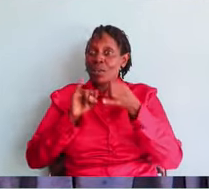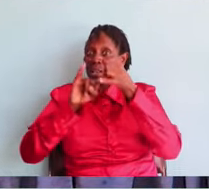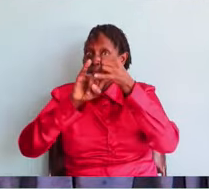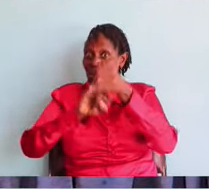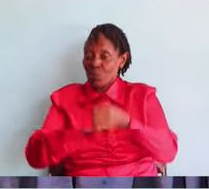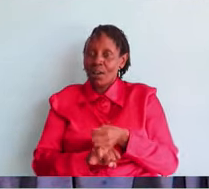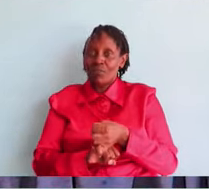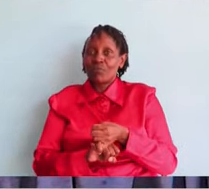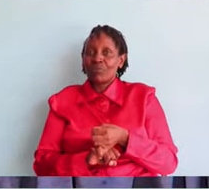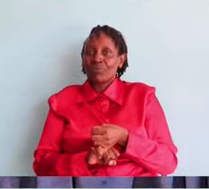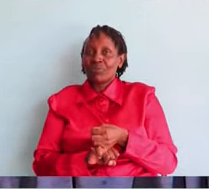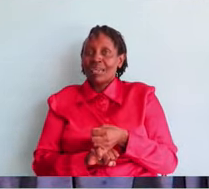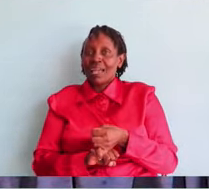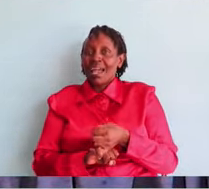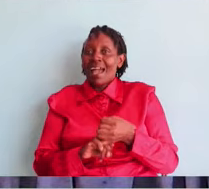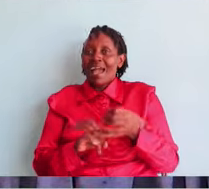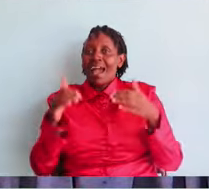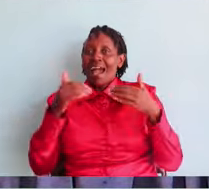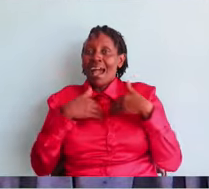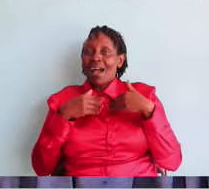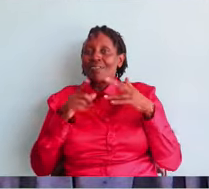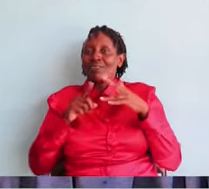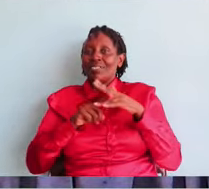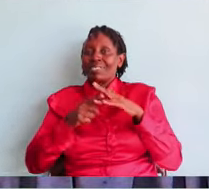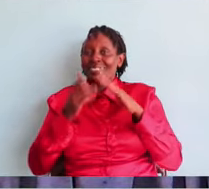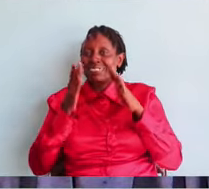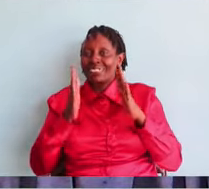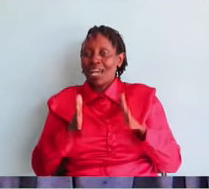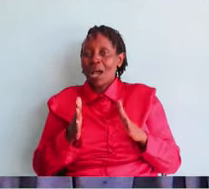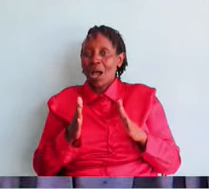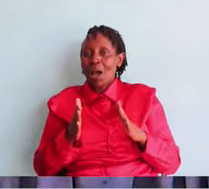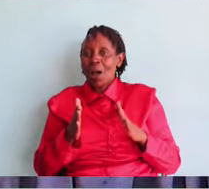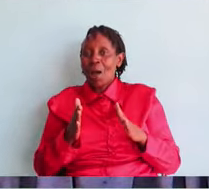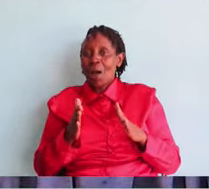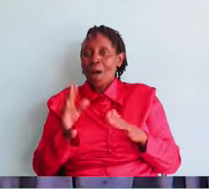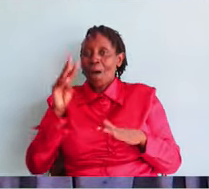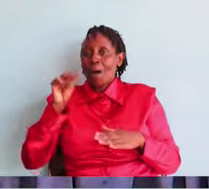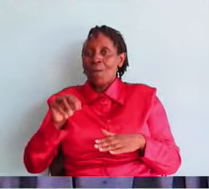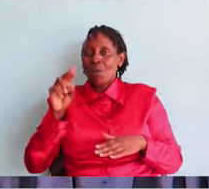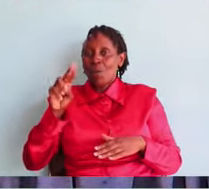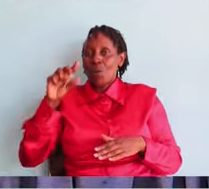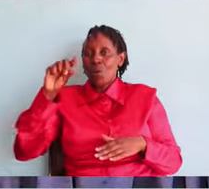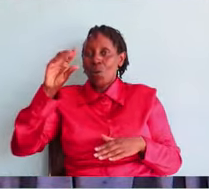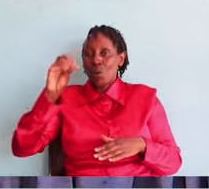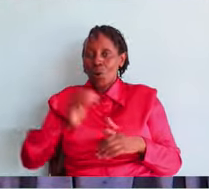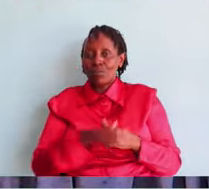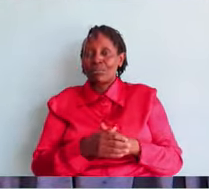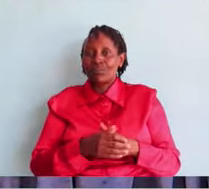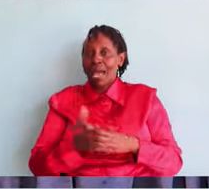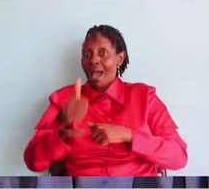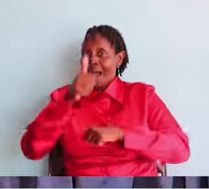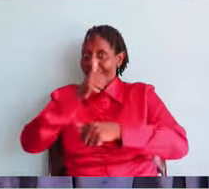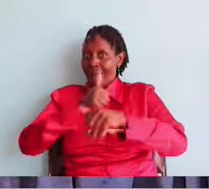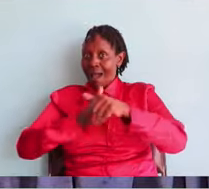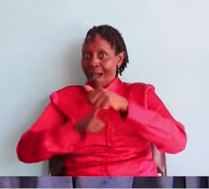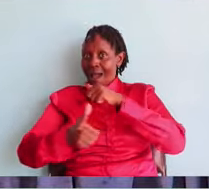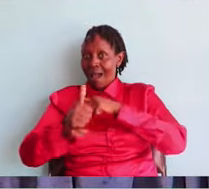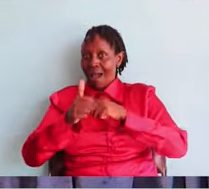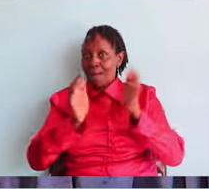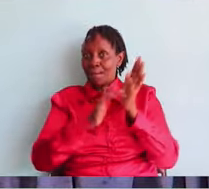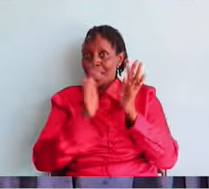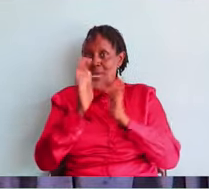have Engineer Mugo share with us God's word today as we look at rediscovering community. So please turn to the book of Acts chapter 2. And